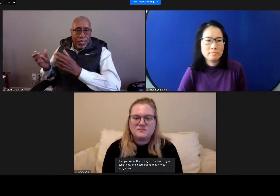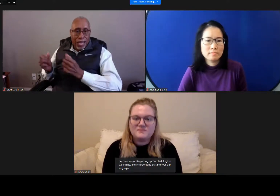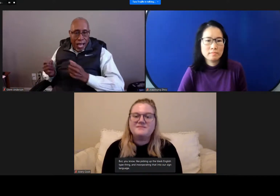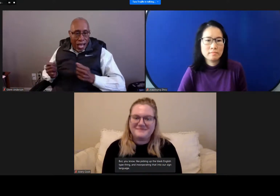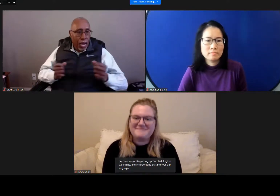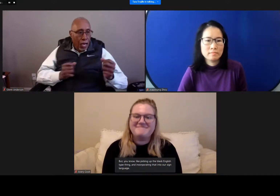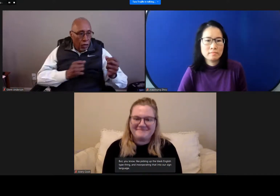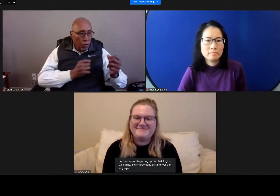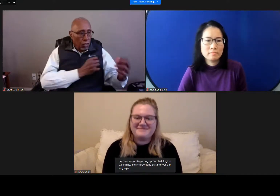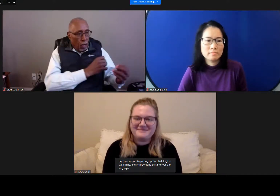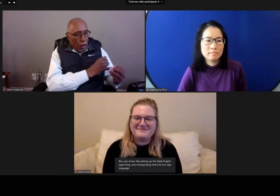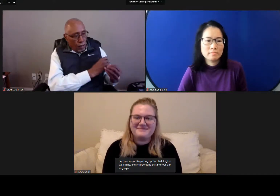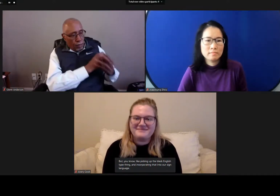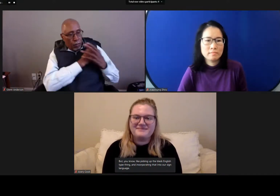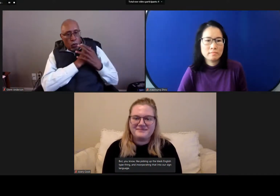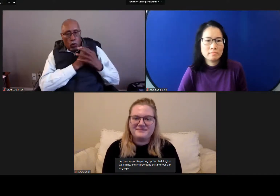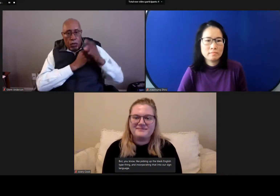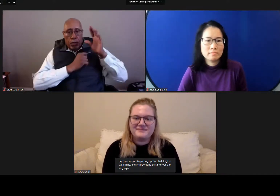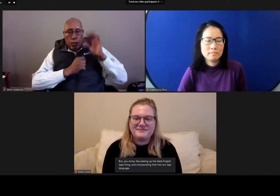language.